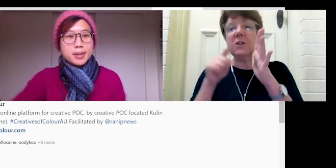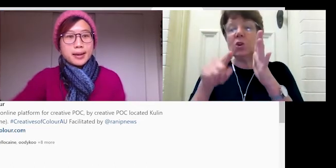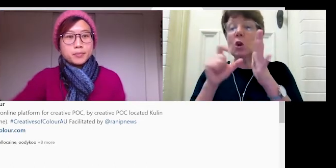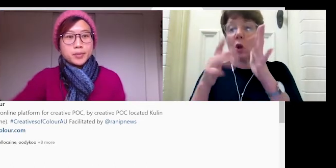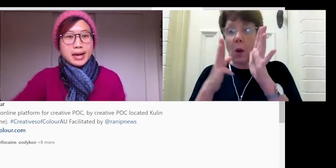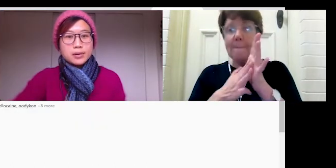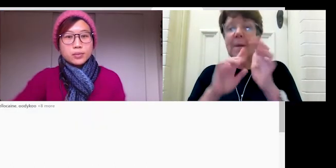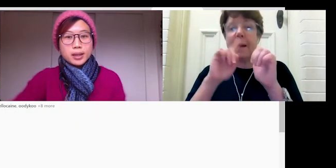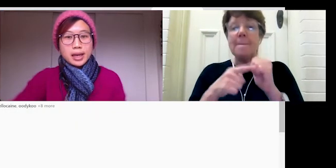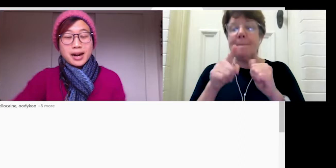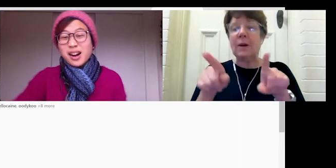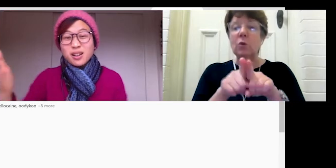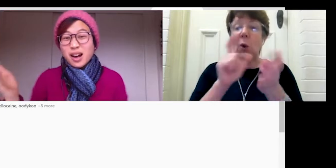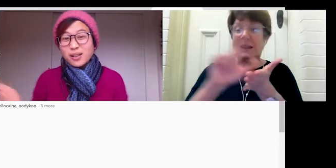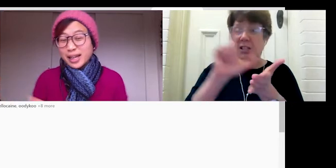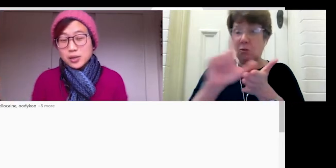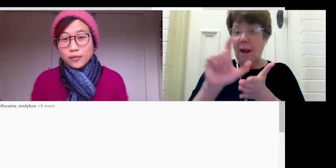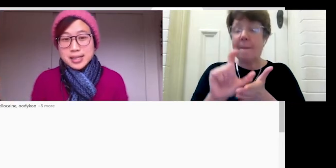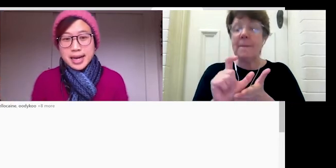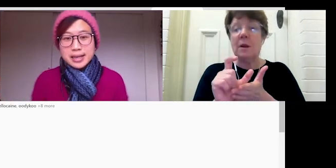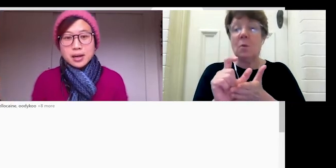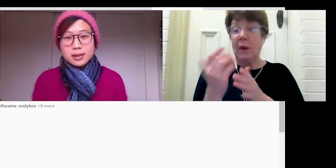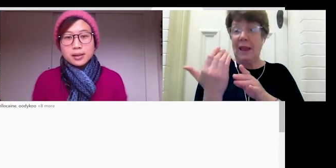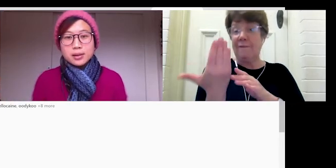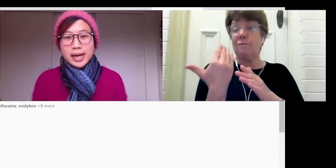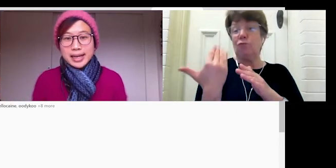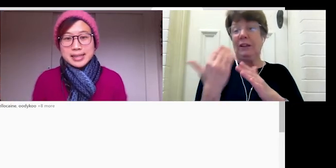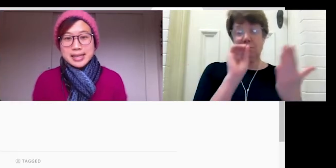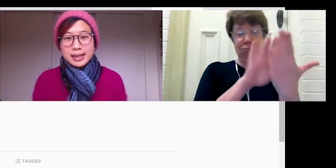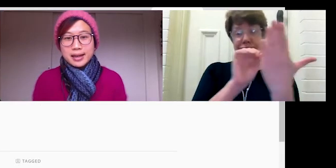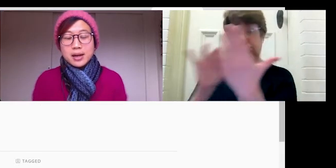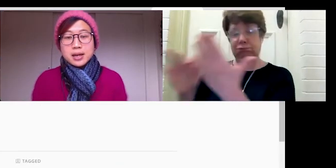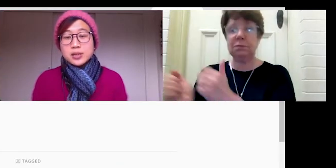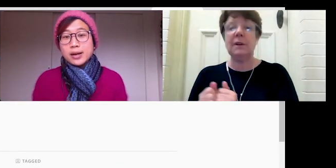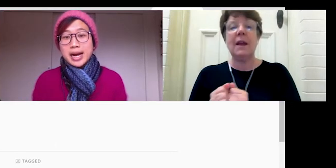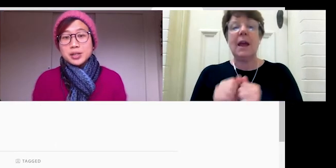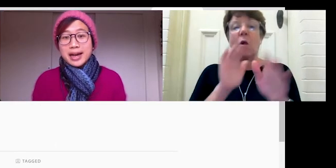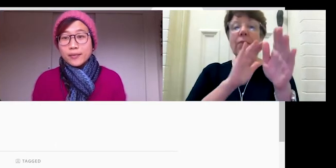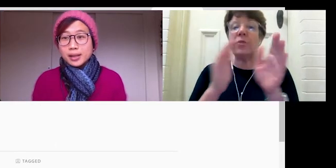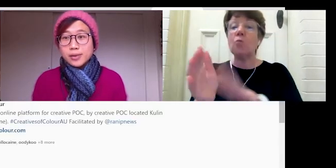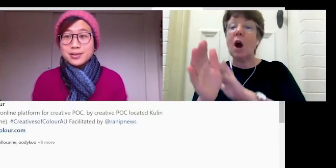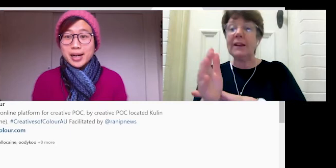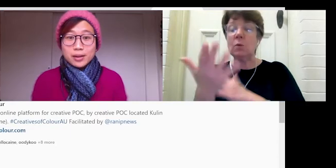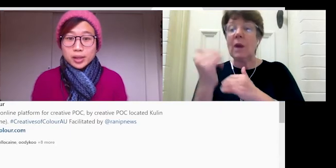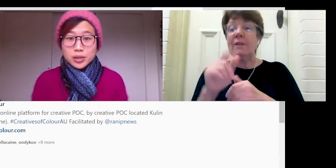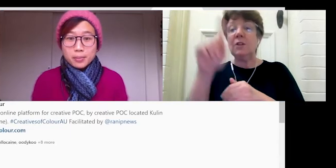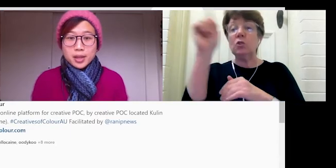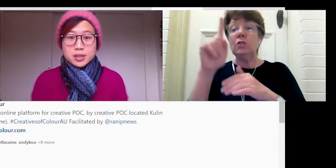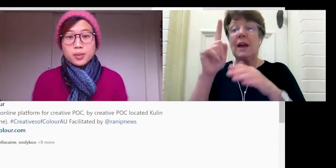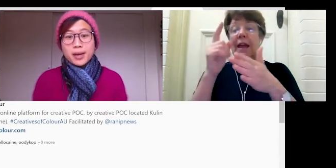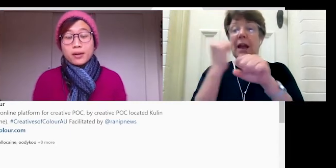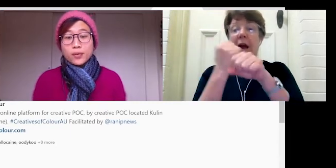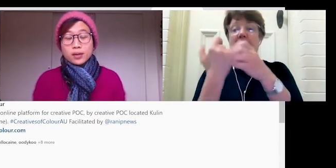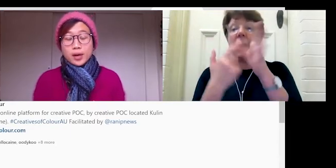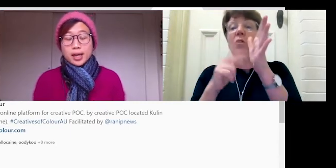Instagram account, we are our latest offerings. And on the right-hand side there, today we're actually having a grant writing workshop